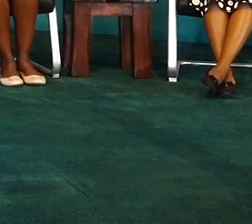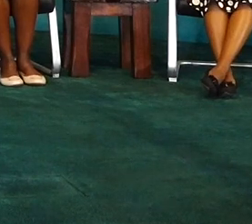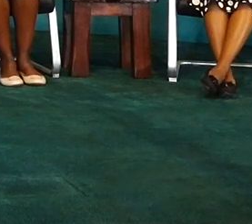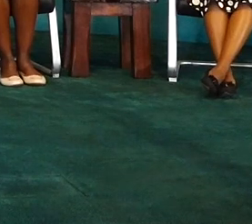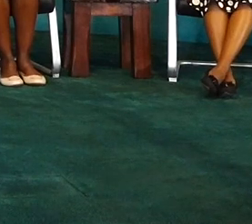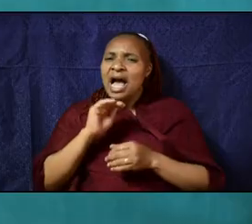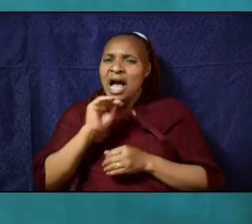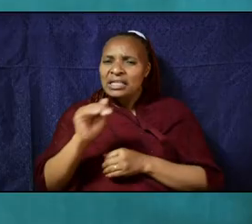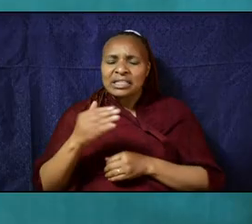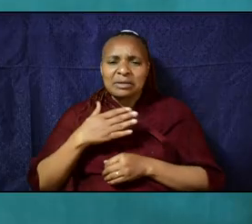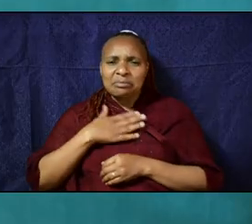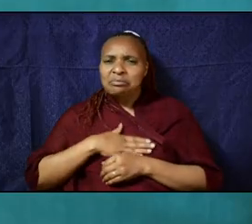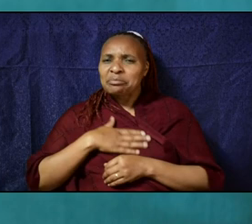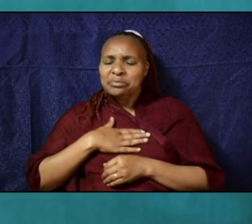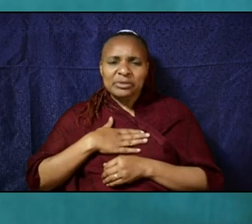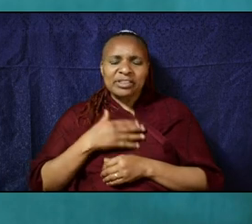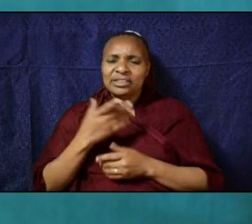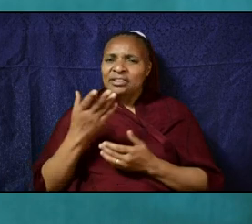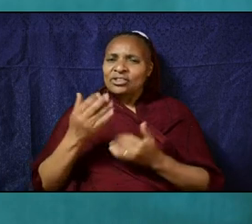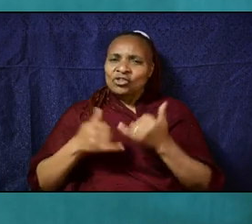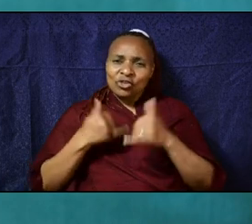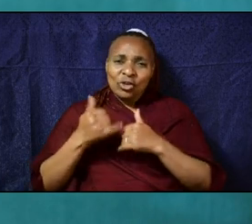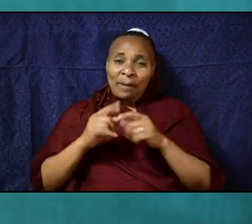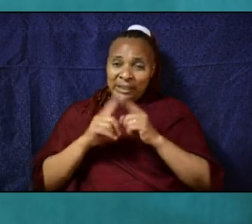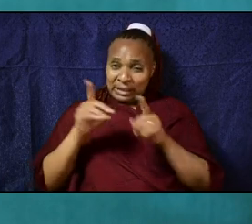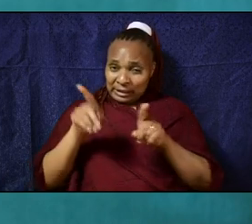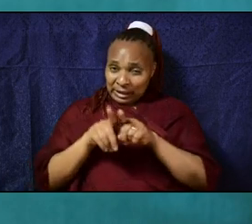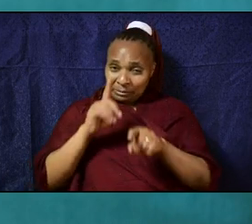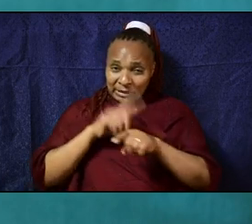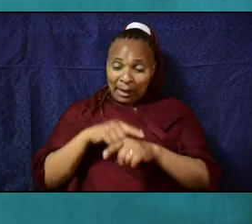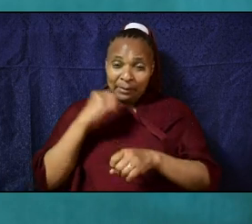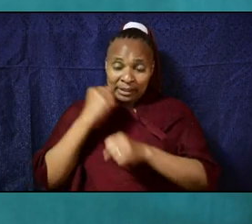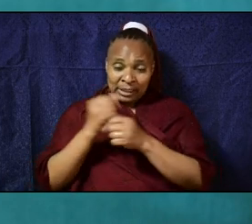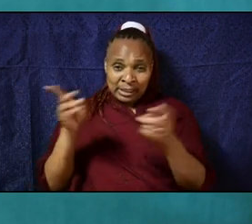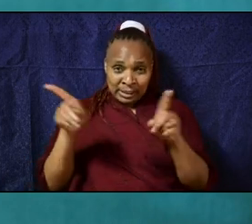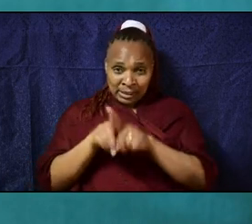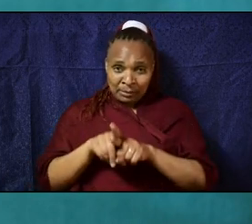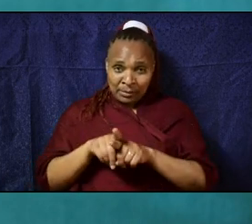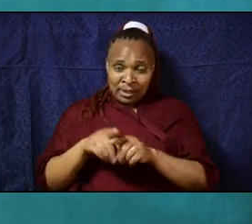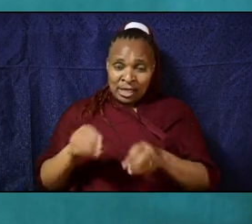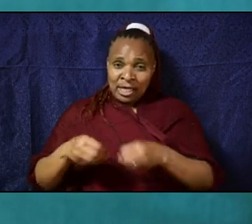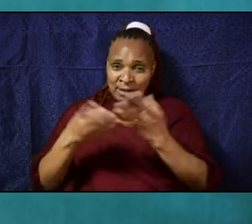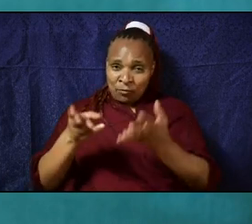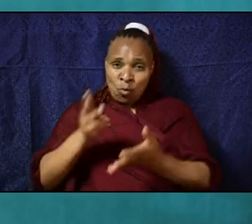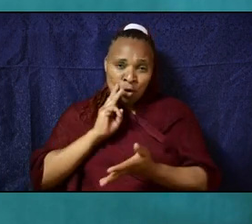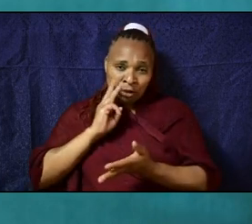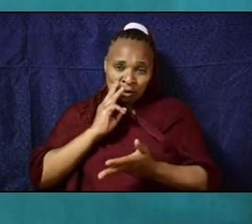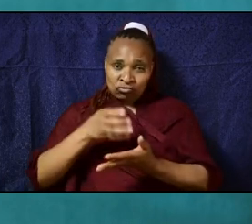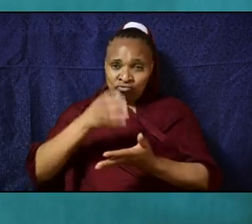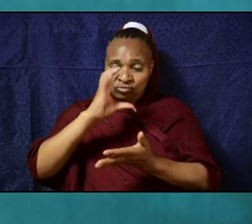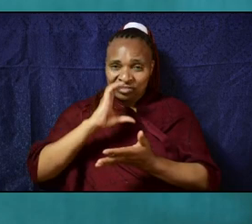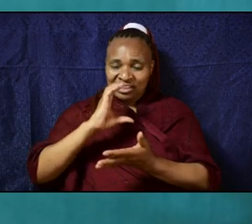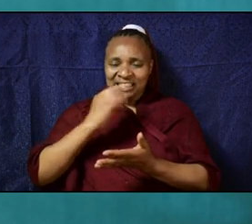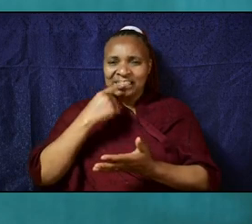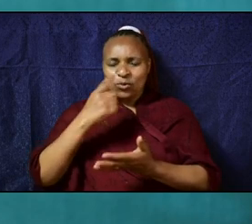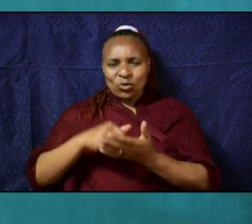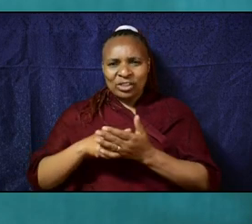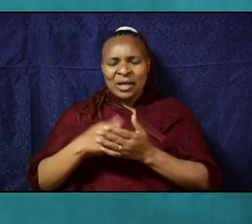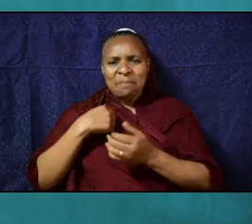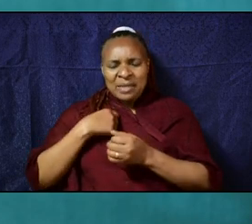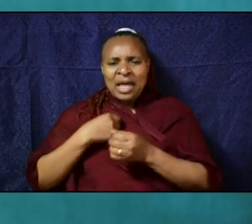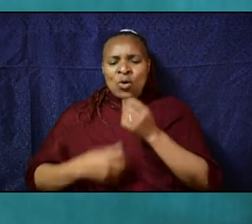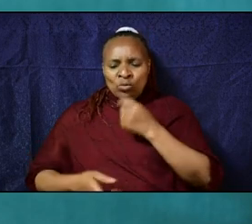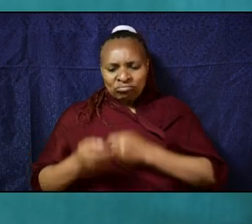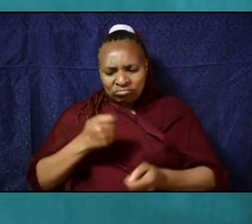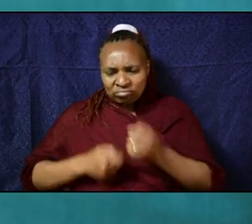asking, "Please, let down your jar." And she did so. After she had given him a drink, she said, "I'll draw water for your camels